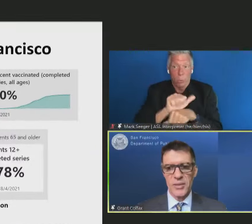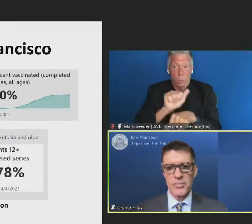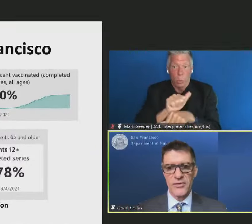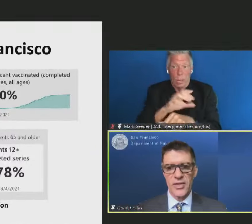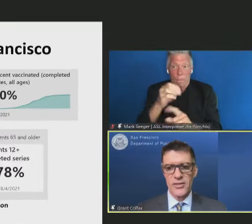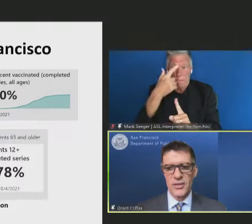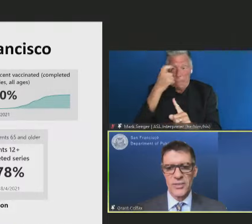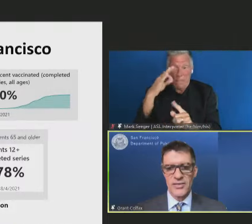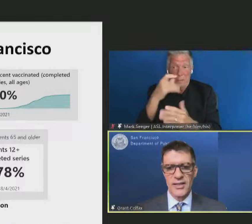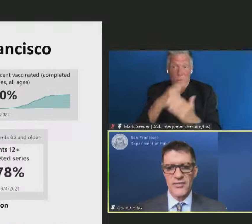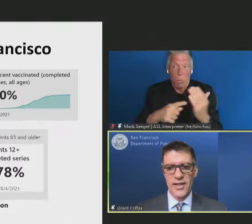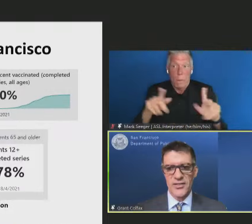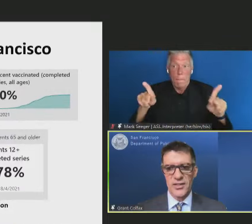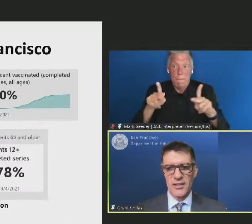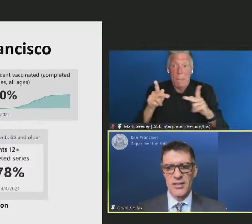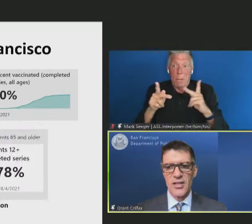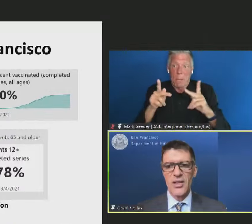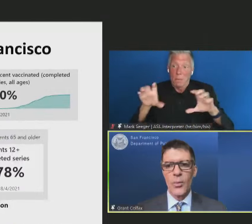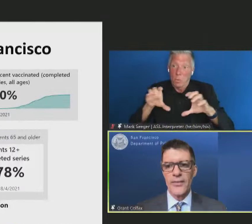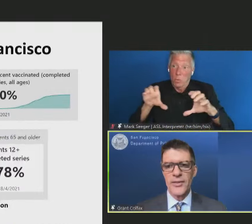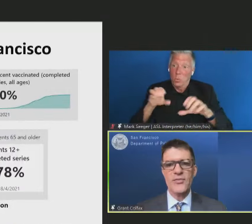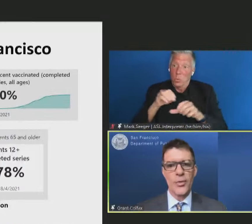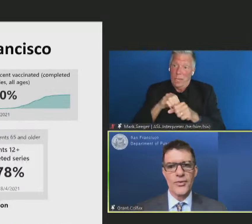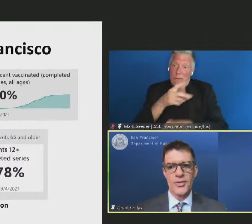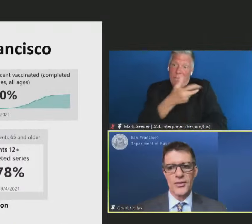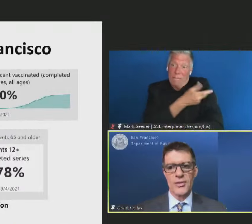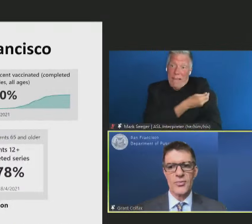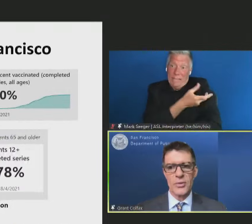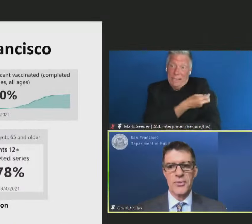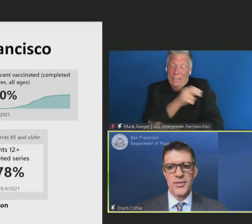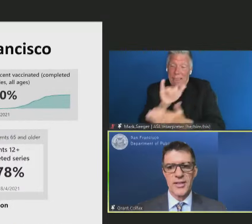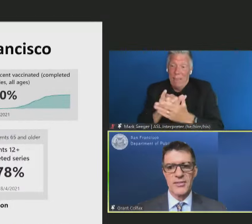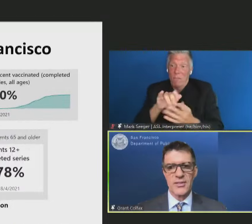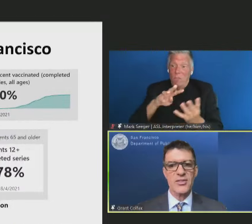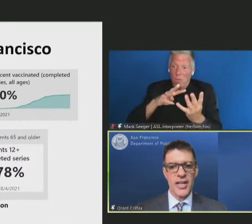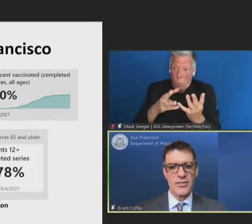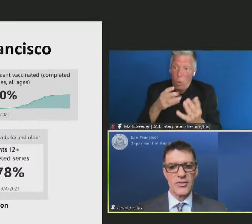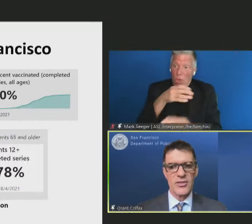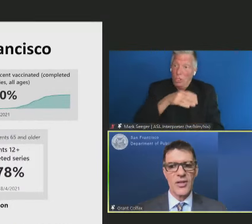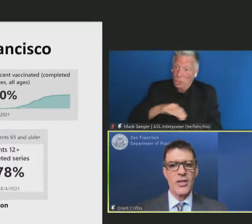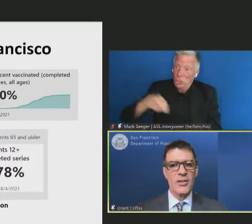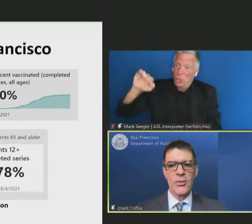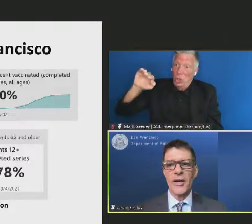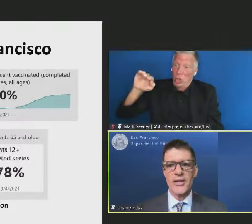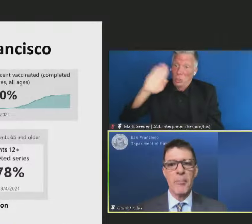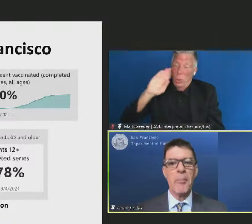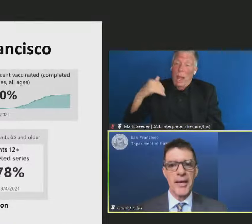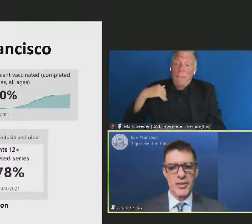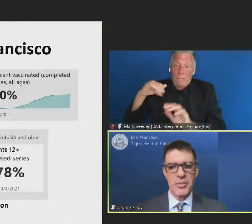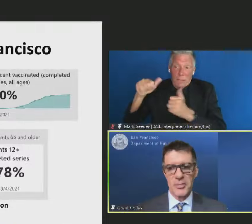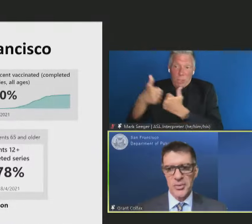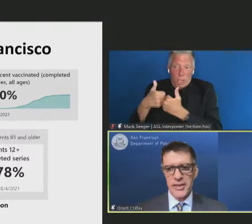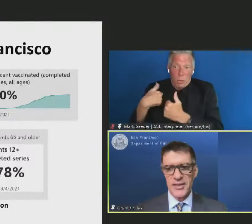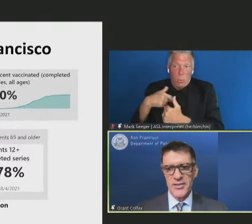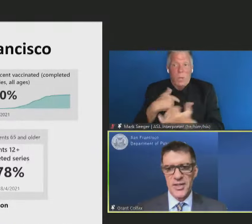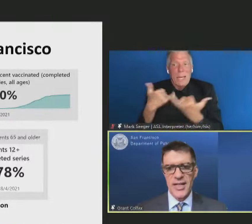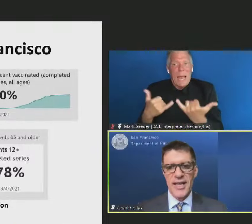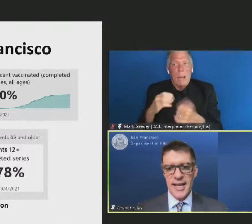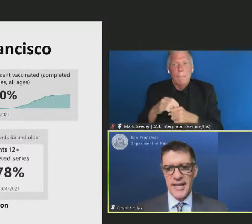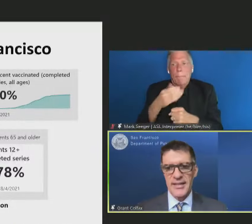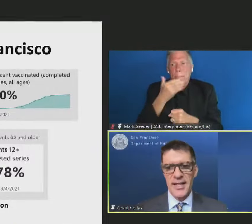what people have done in terms of getting vaccinated, while this fourth surge will present challenges, we are in a much better